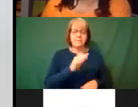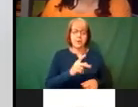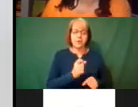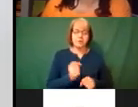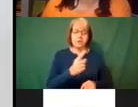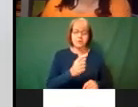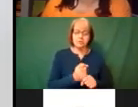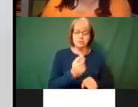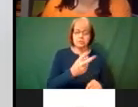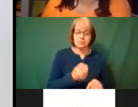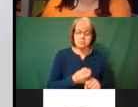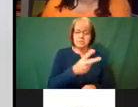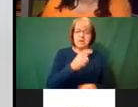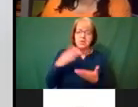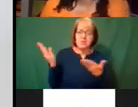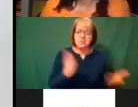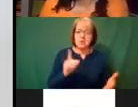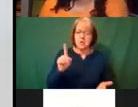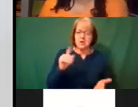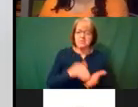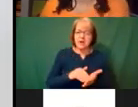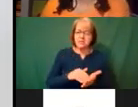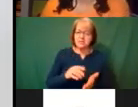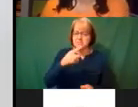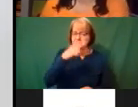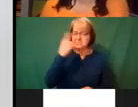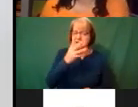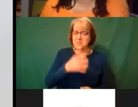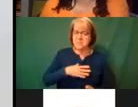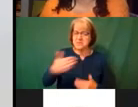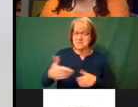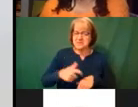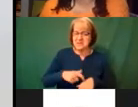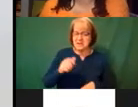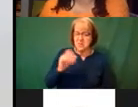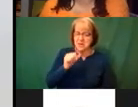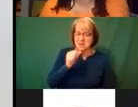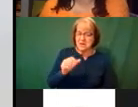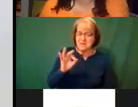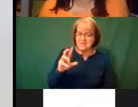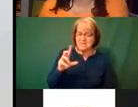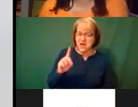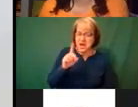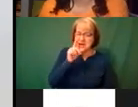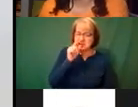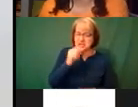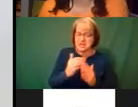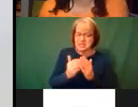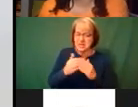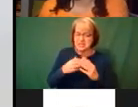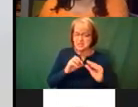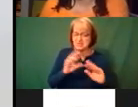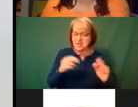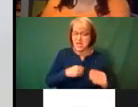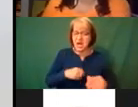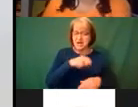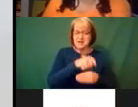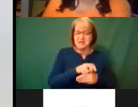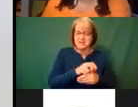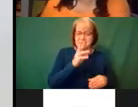1,000 Black women this time. Thinking I'll pack a fried chicken sandwich and wrap it in foil and then eat it at the lake next time because I